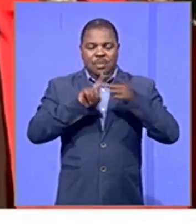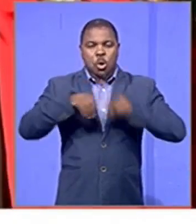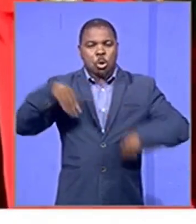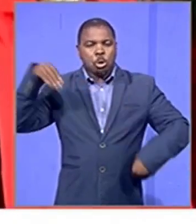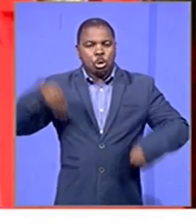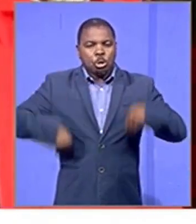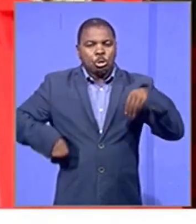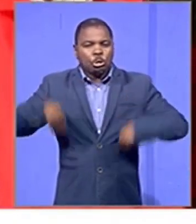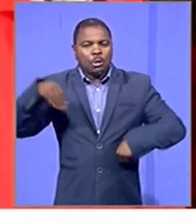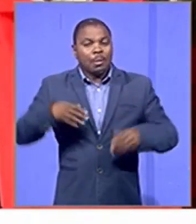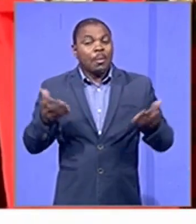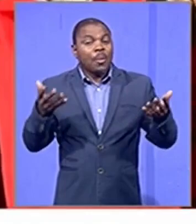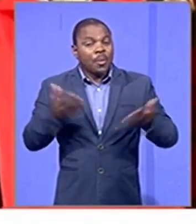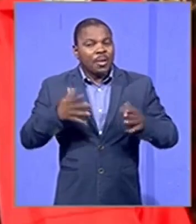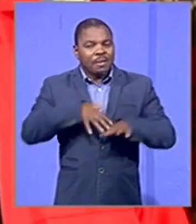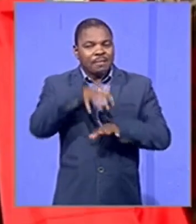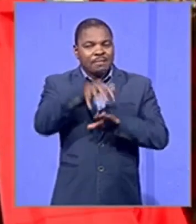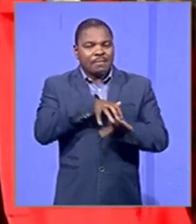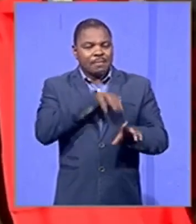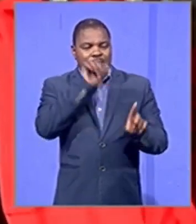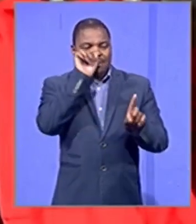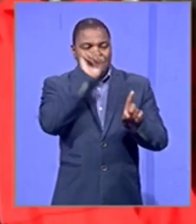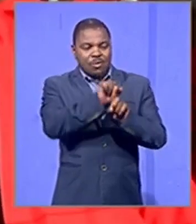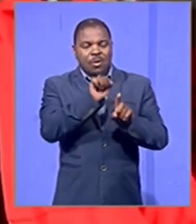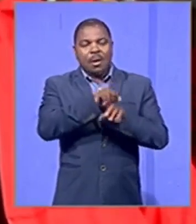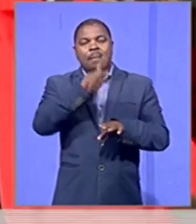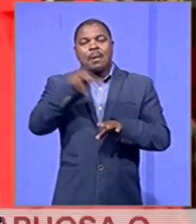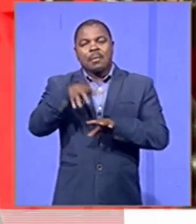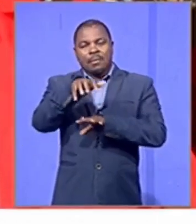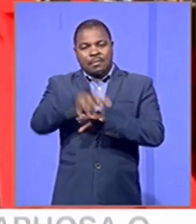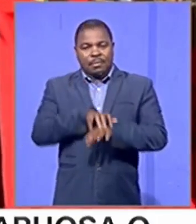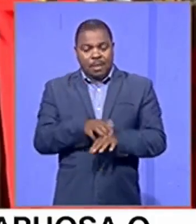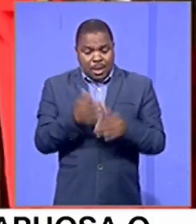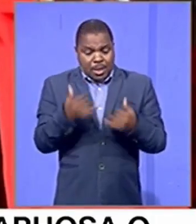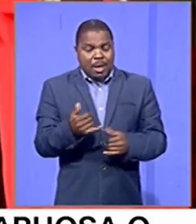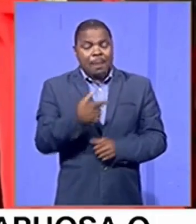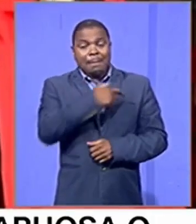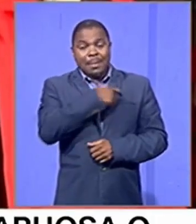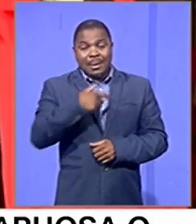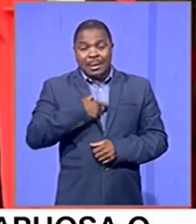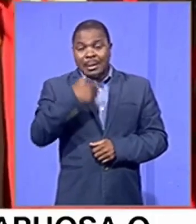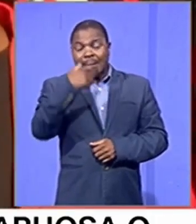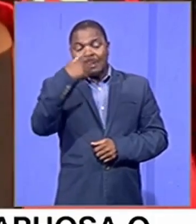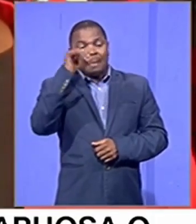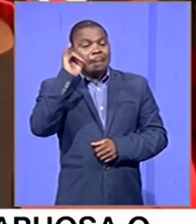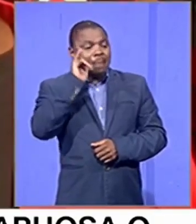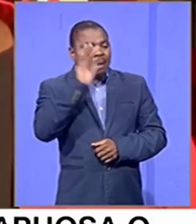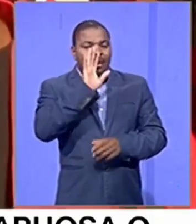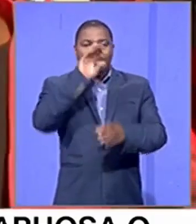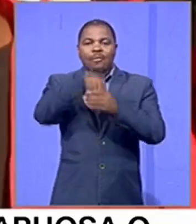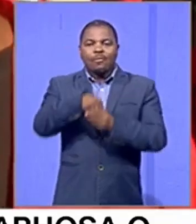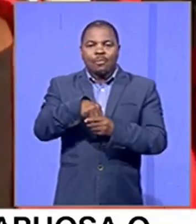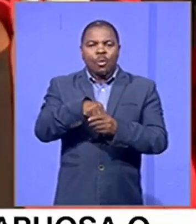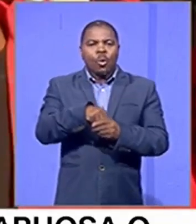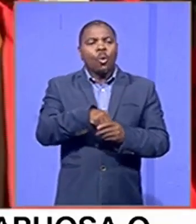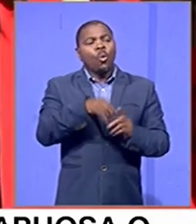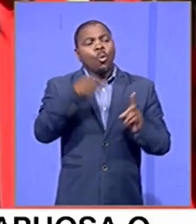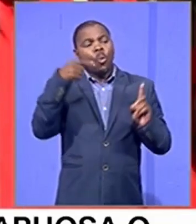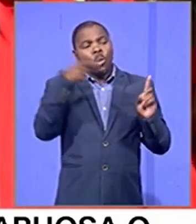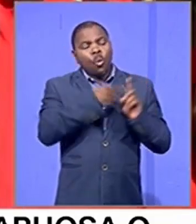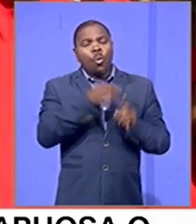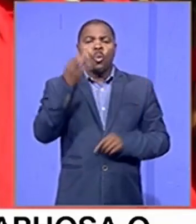ba bodileng kwa polaseng ya ge ya phalaphala. Ebile president Mbeki o itsene taba e gore na wa le